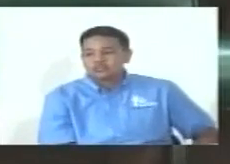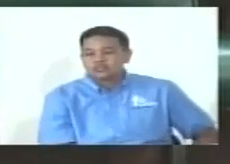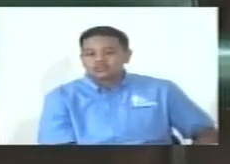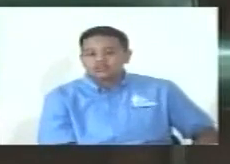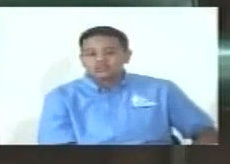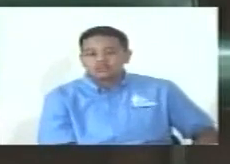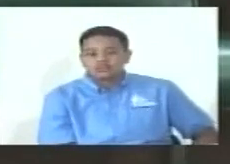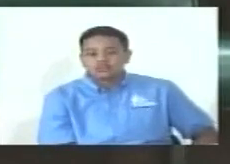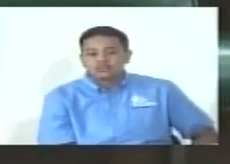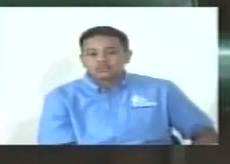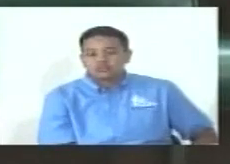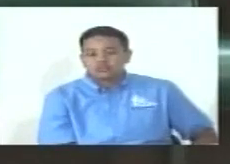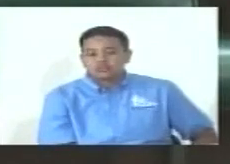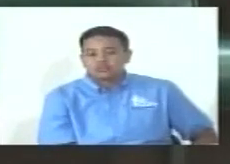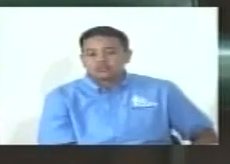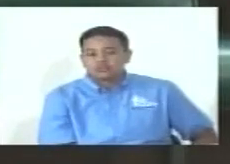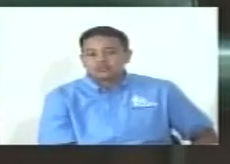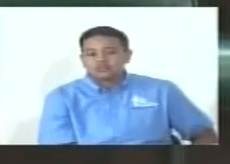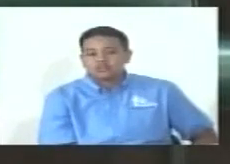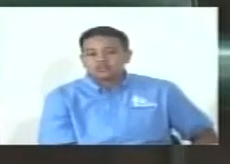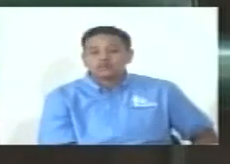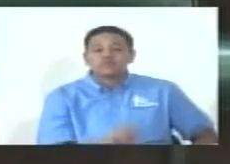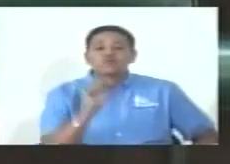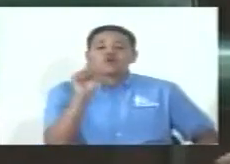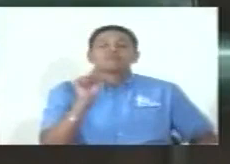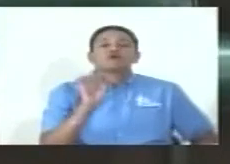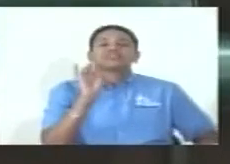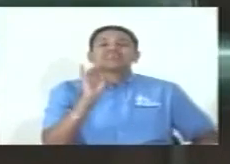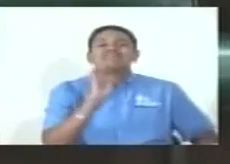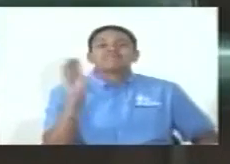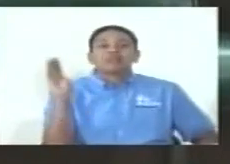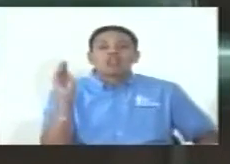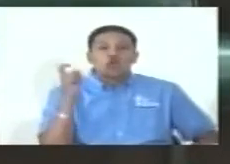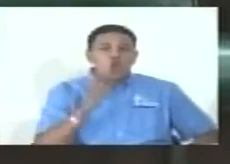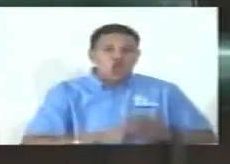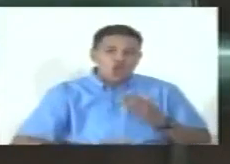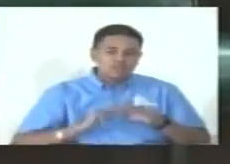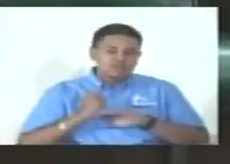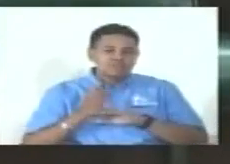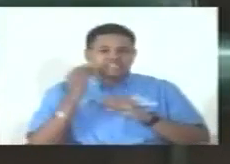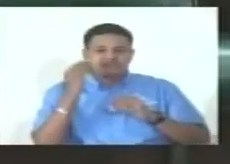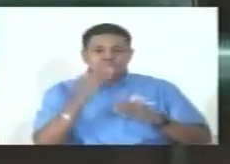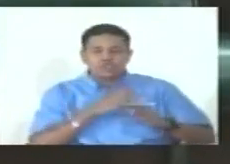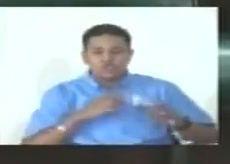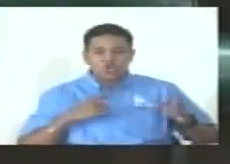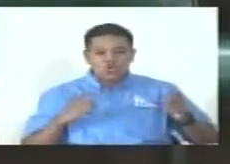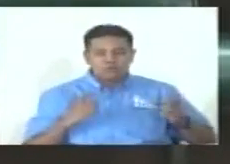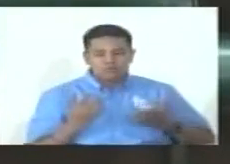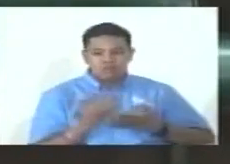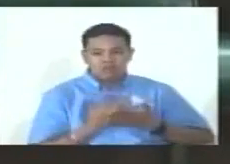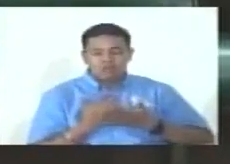$1.7 billion. So it's not an amount that,